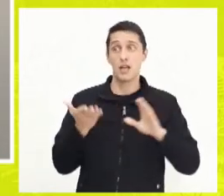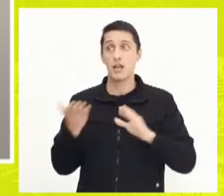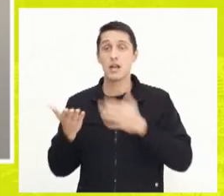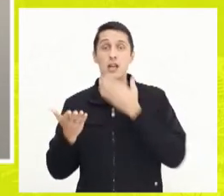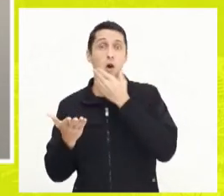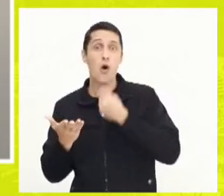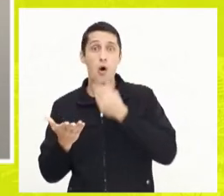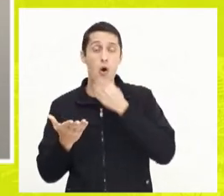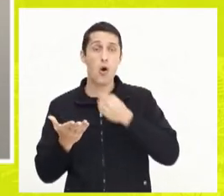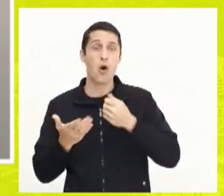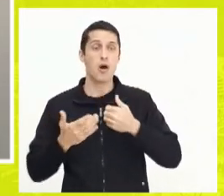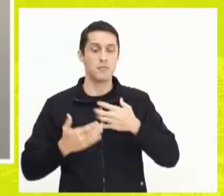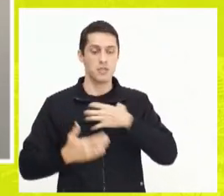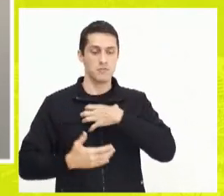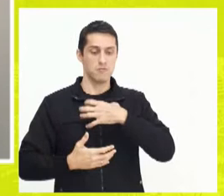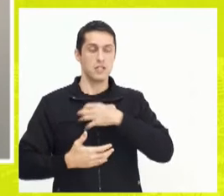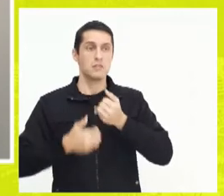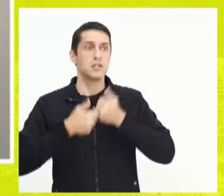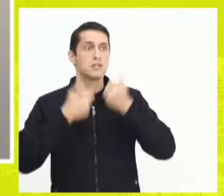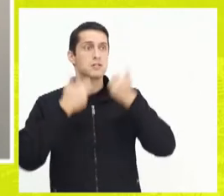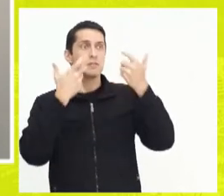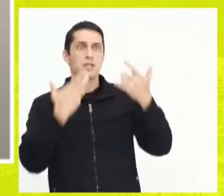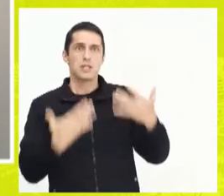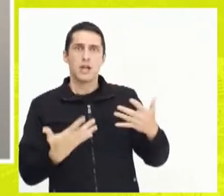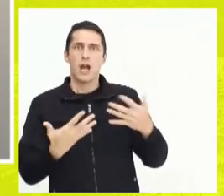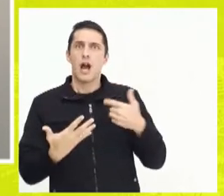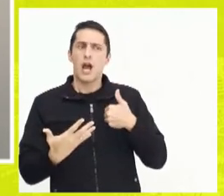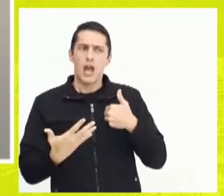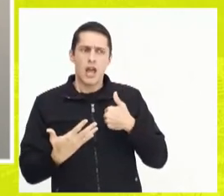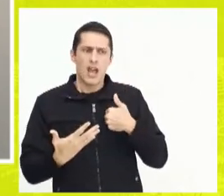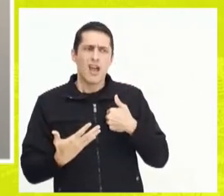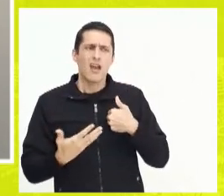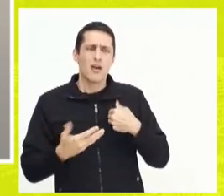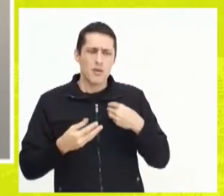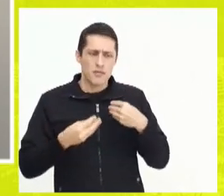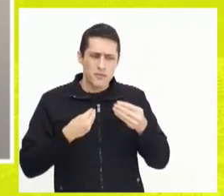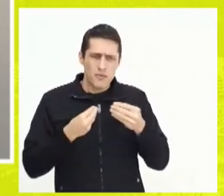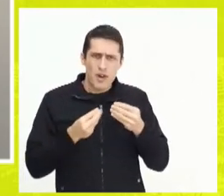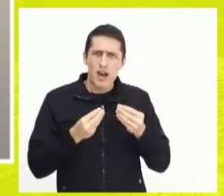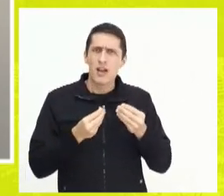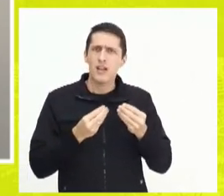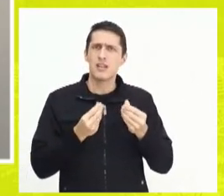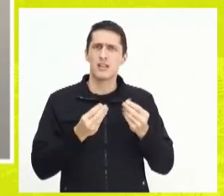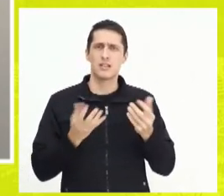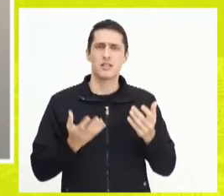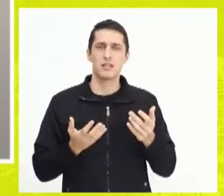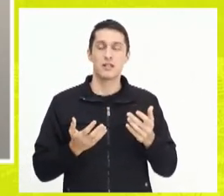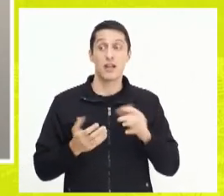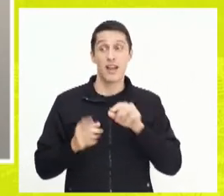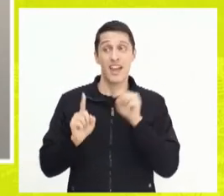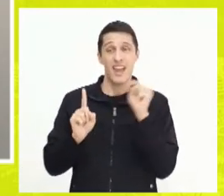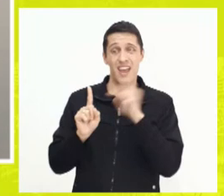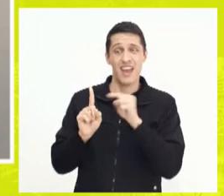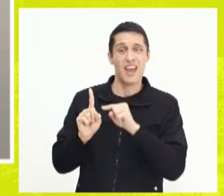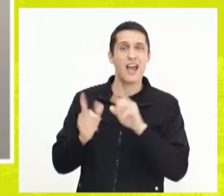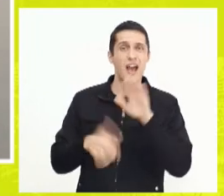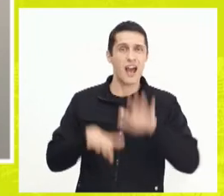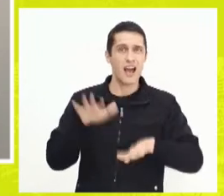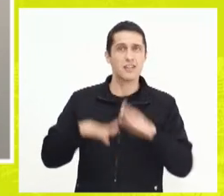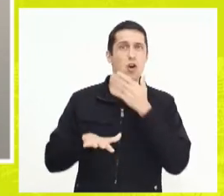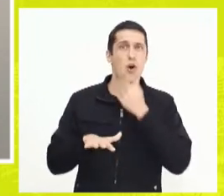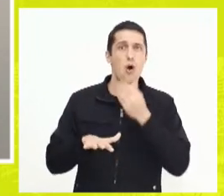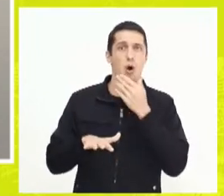not to manifest themselves sensitive vulnerable and what guillermo think about men don't want to look feminine